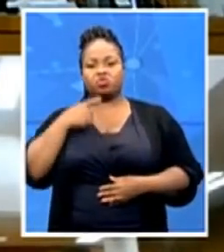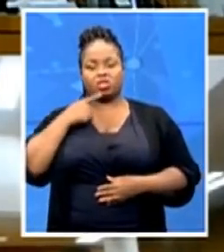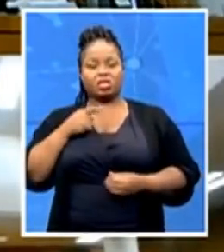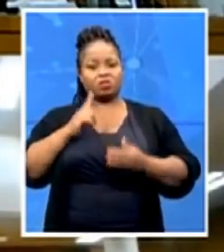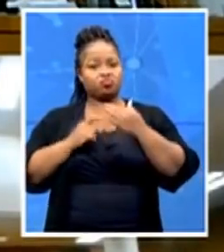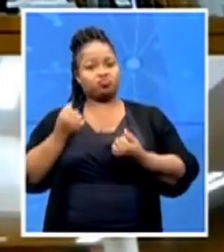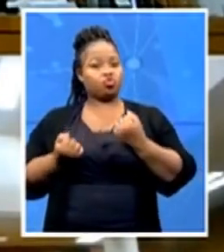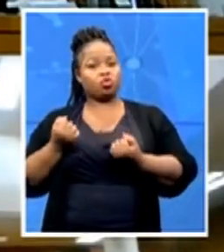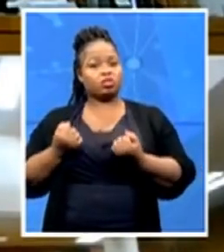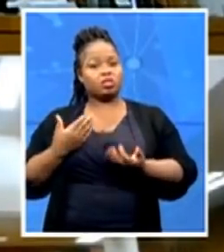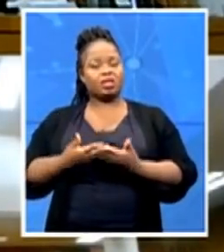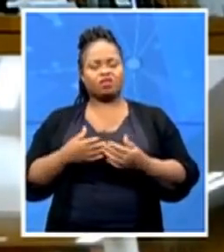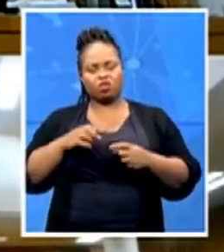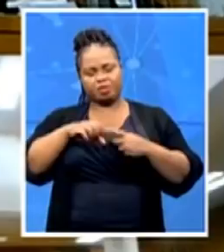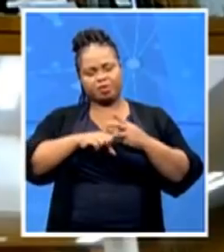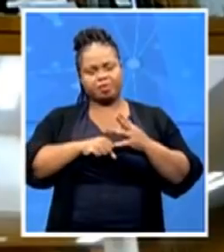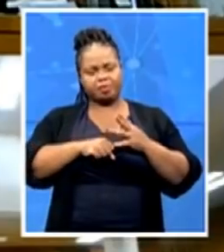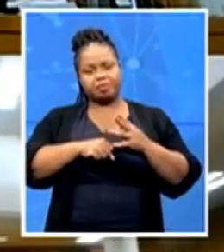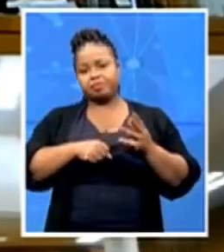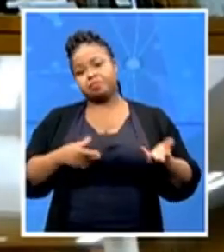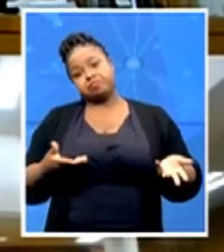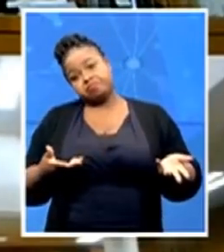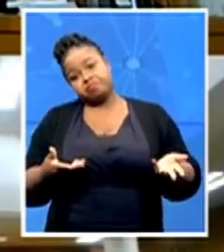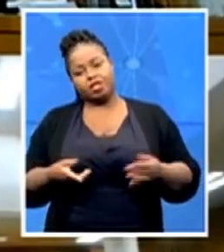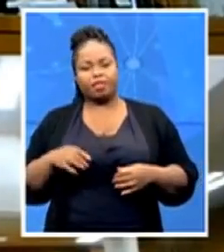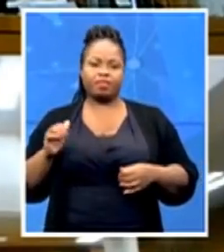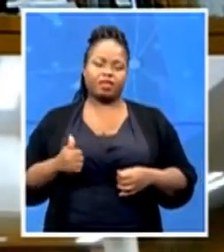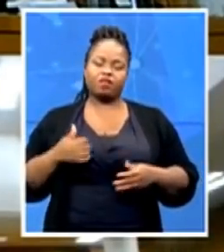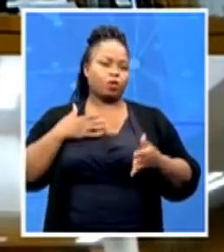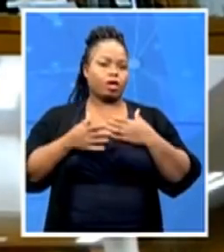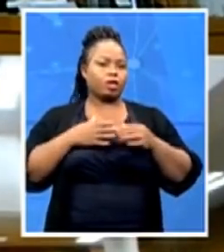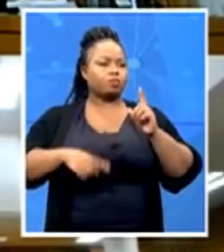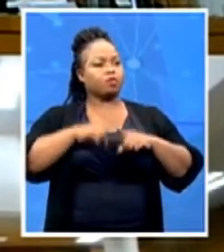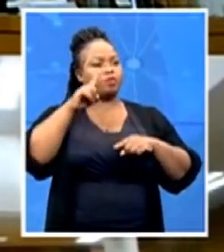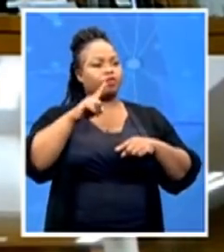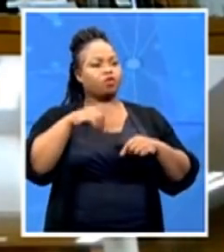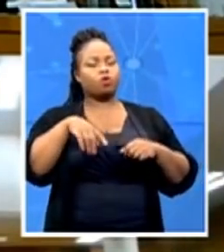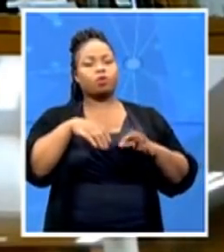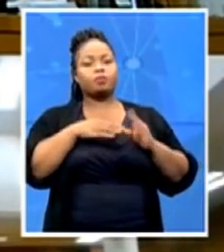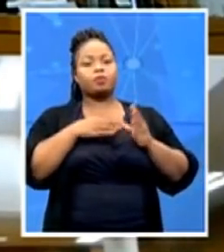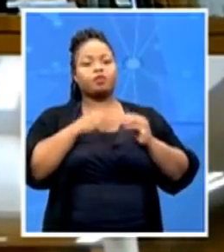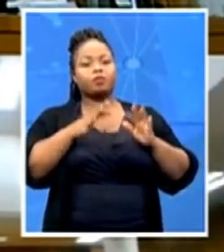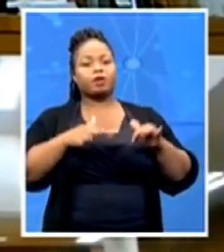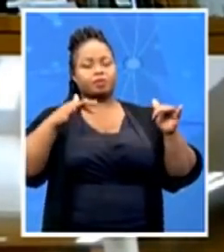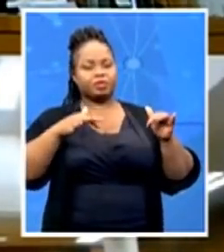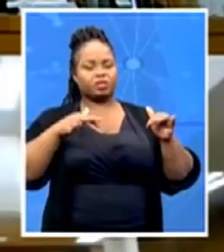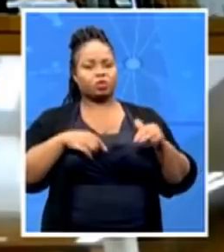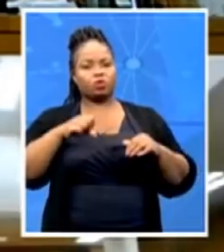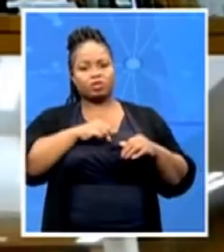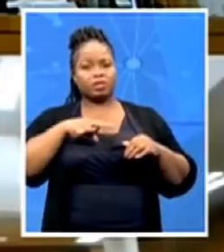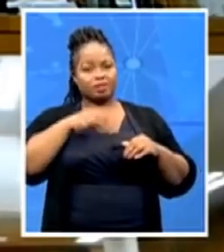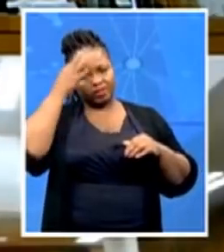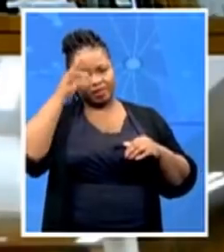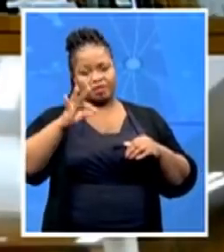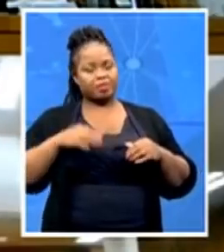course any removal of the office bearer based on arbitrary reasons cannot stand, because our Constitution has it